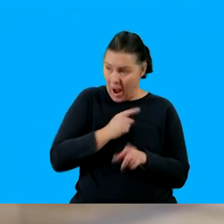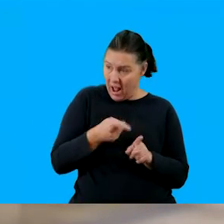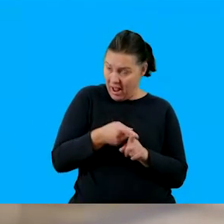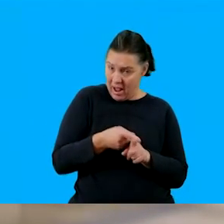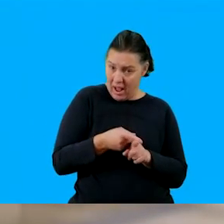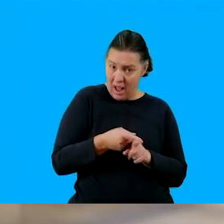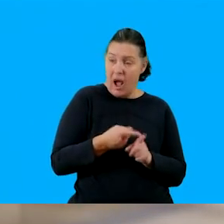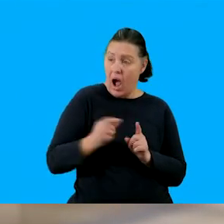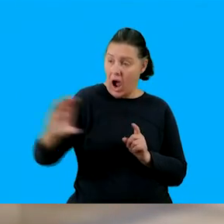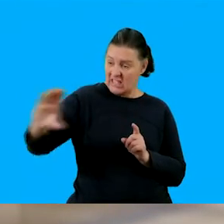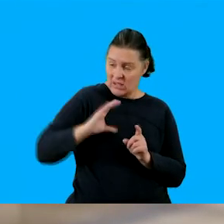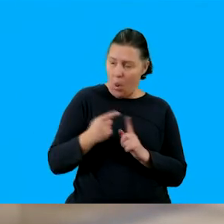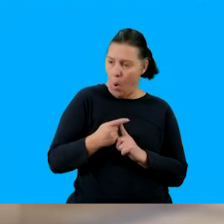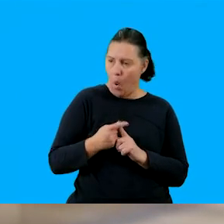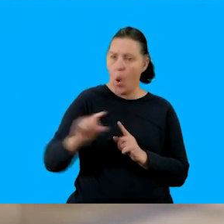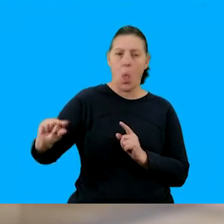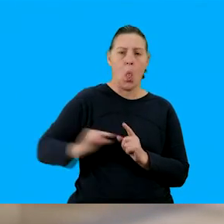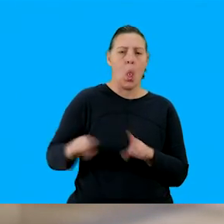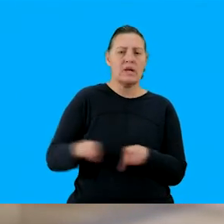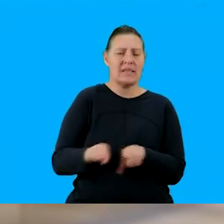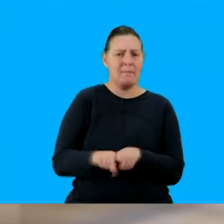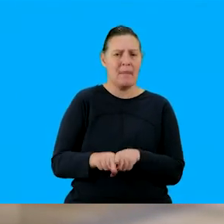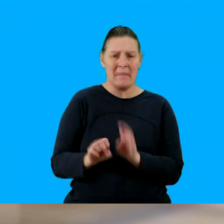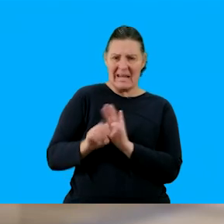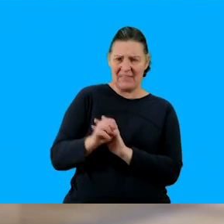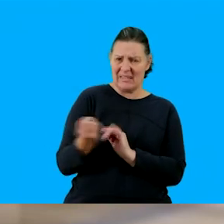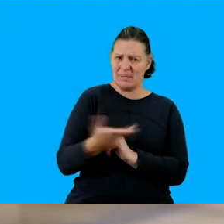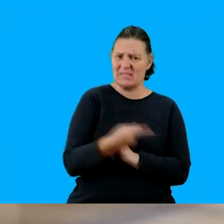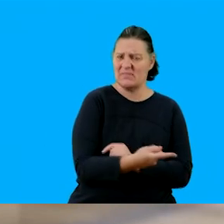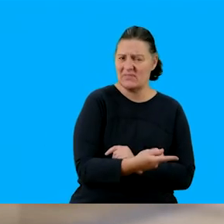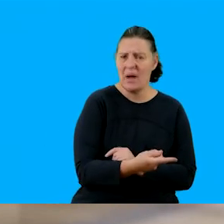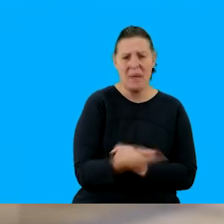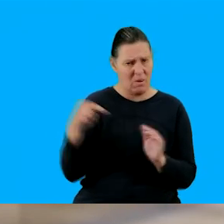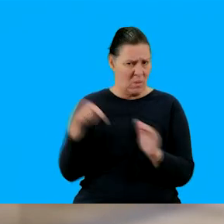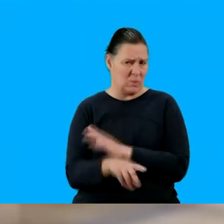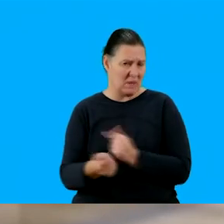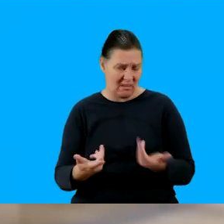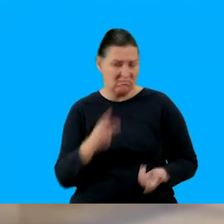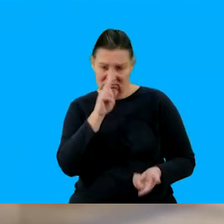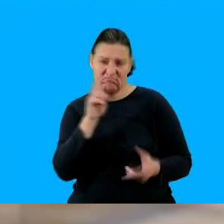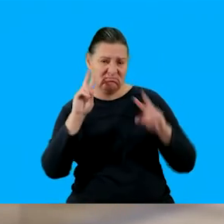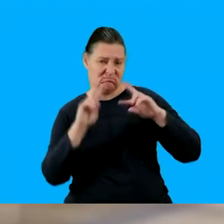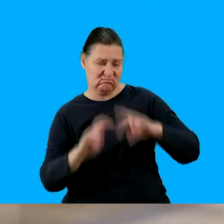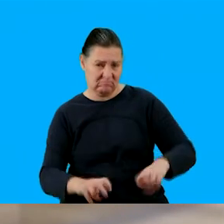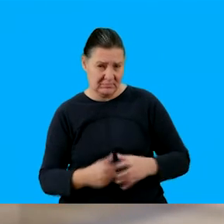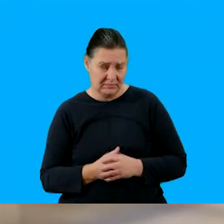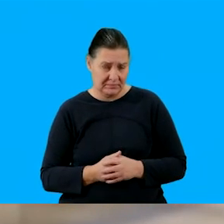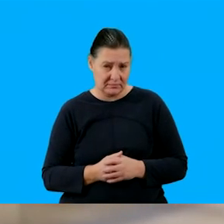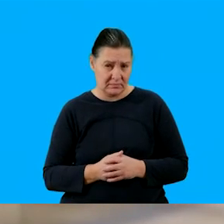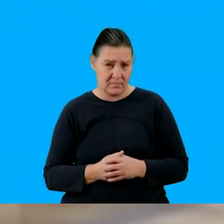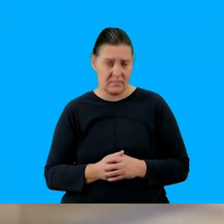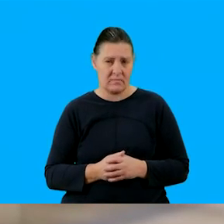increased sales, if whether more money is being wasted on the advertising rather than on the money that is coming inside